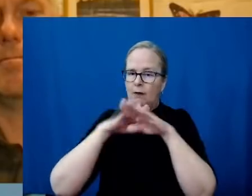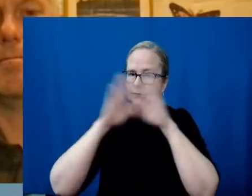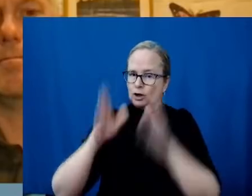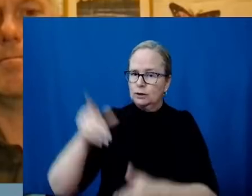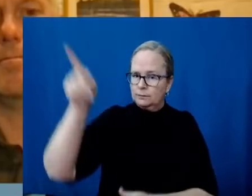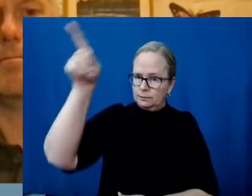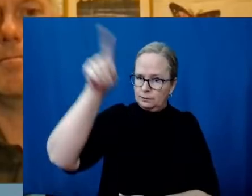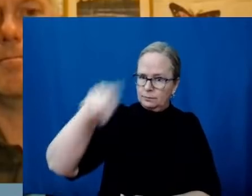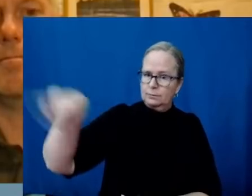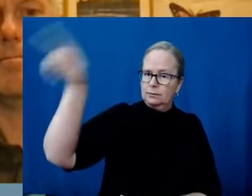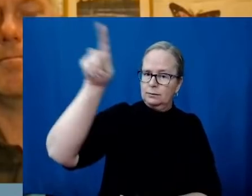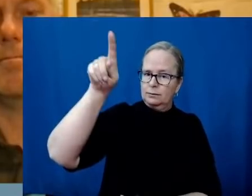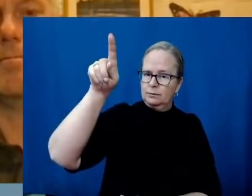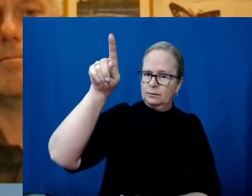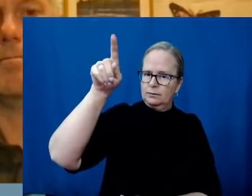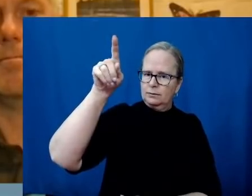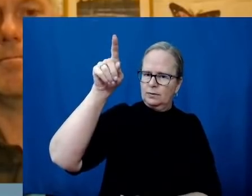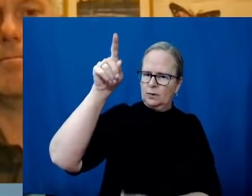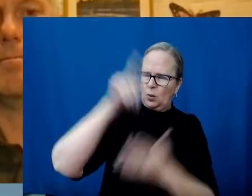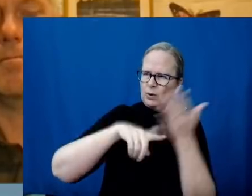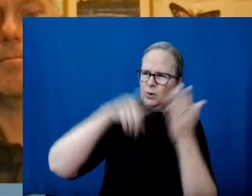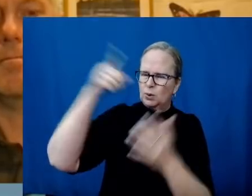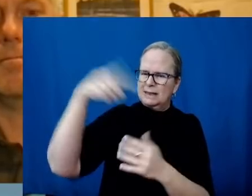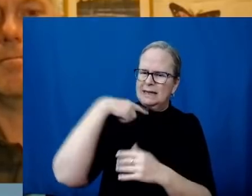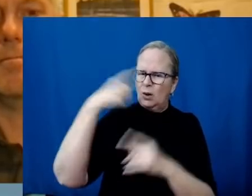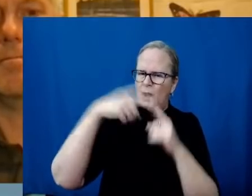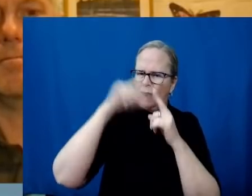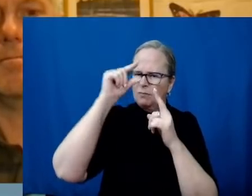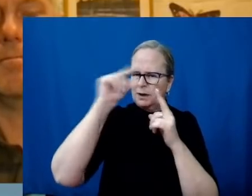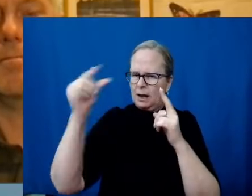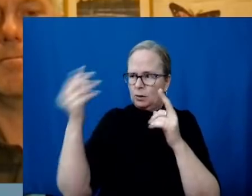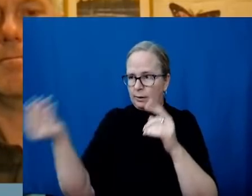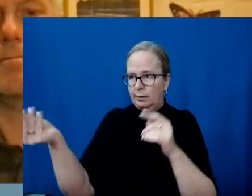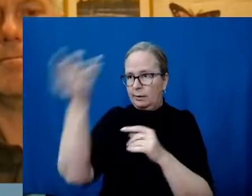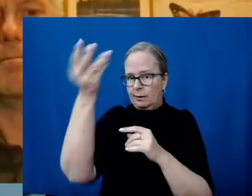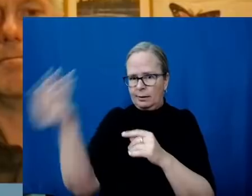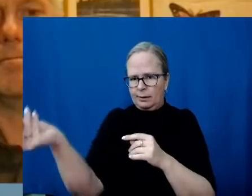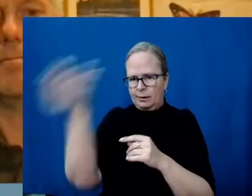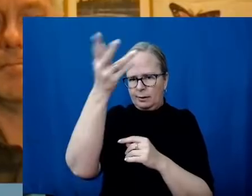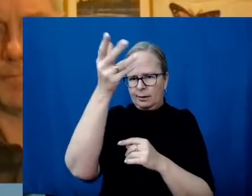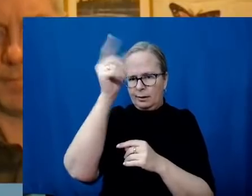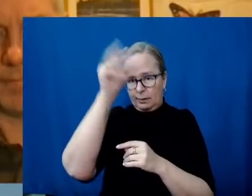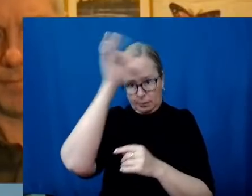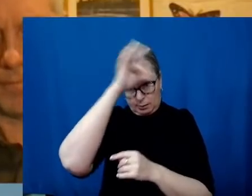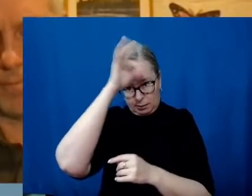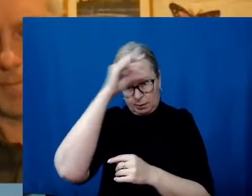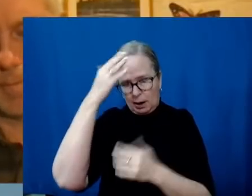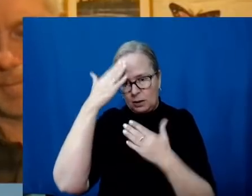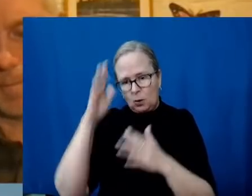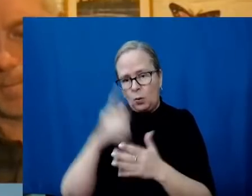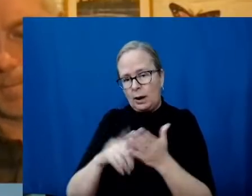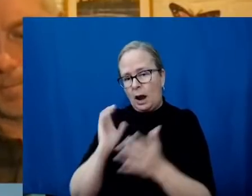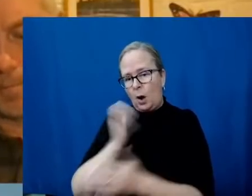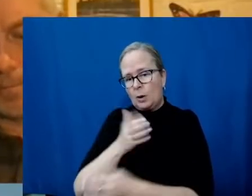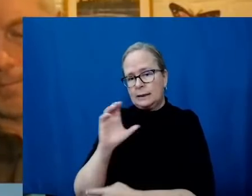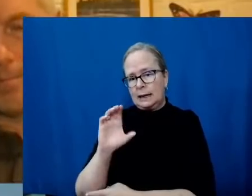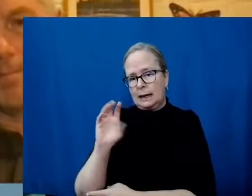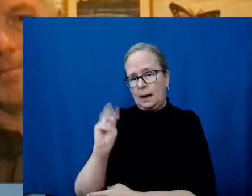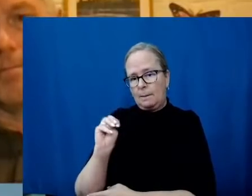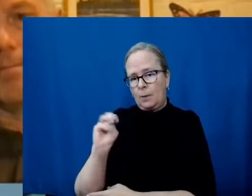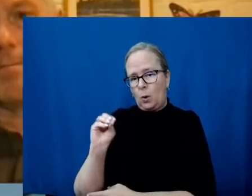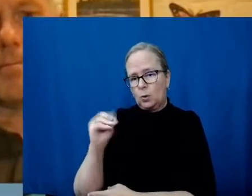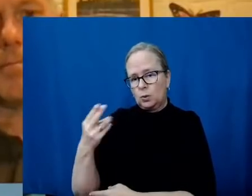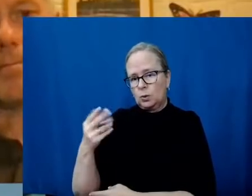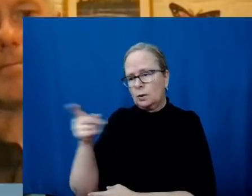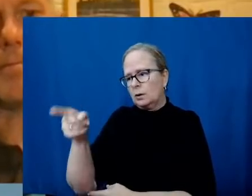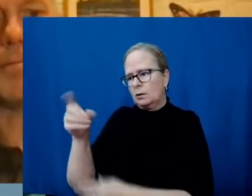health advisors were ever advising our government. We have no idea what the Chief Medical Officer of Health has been telling the